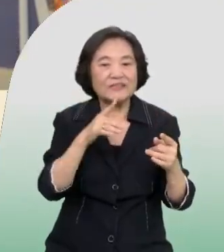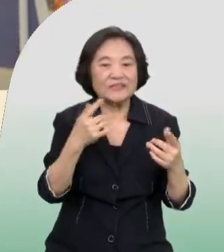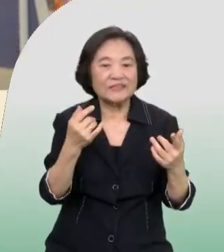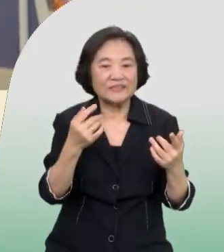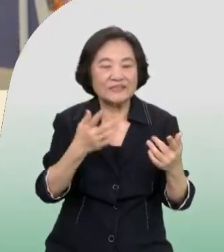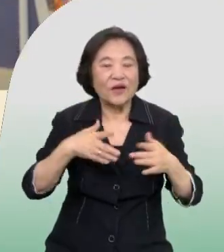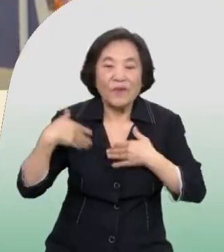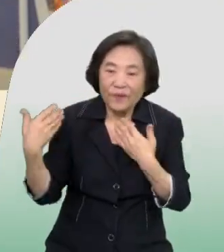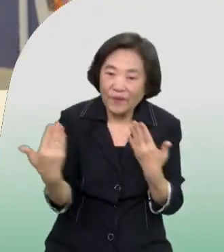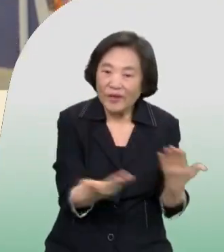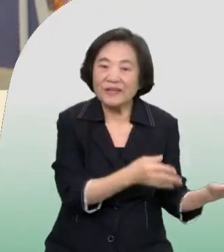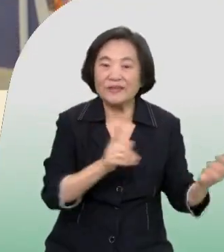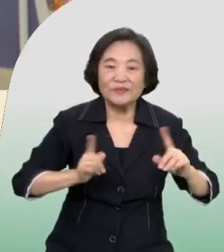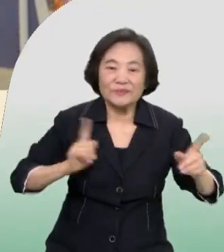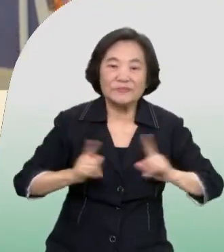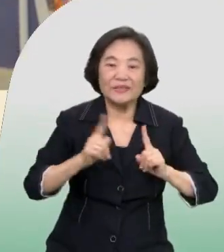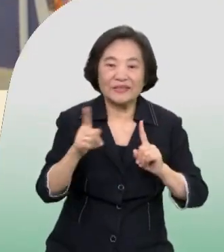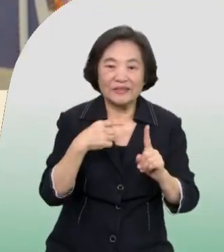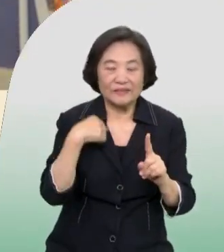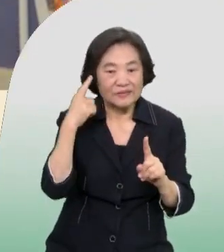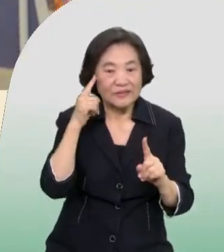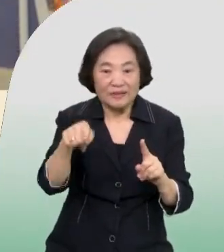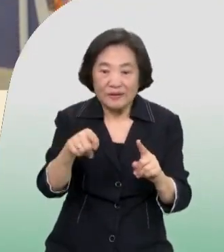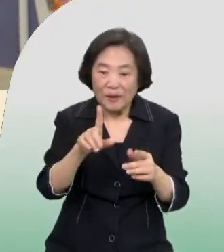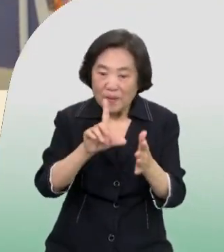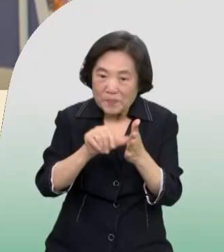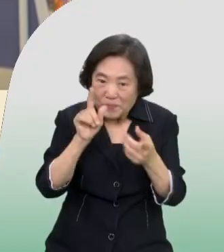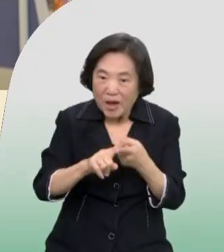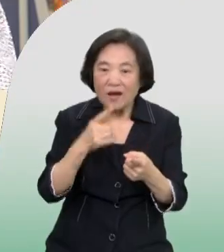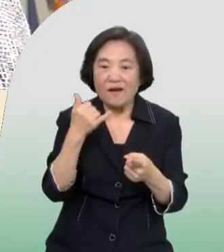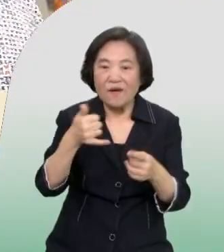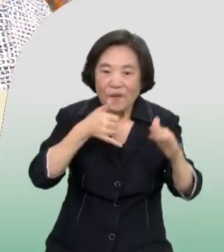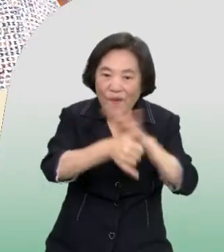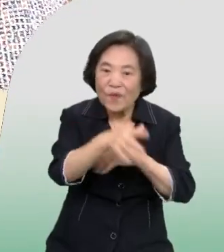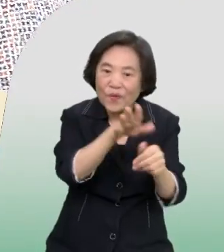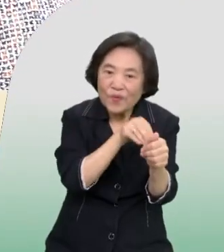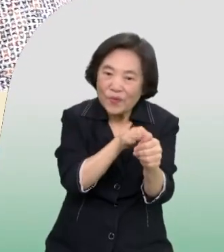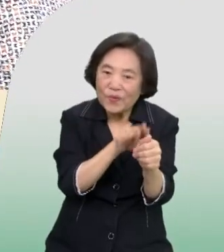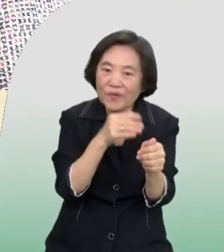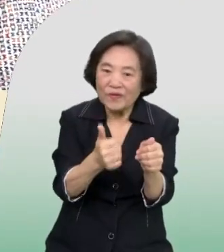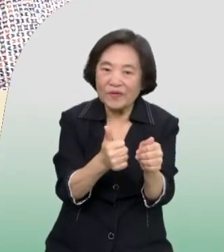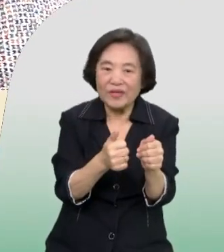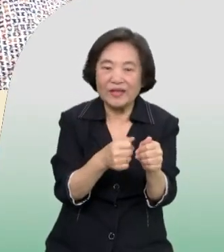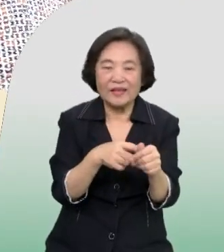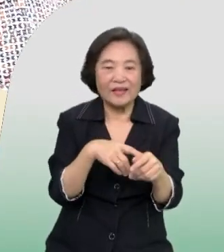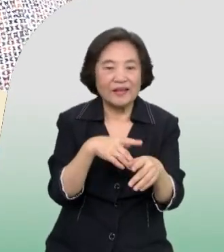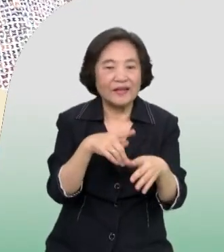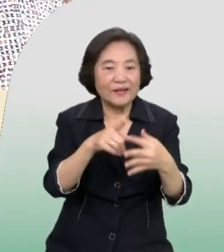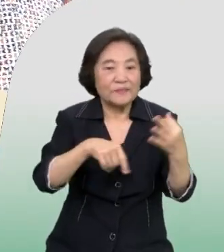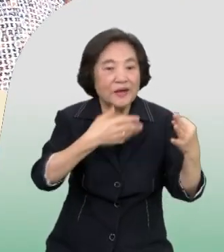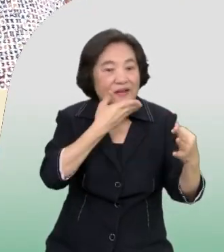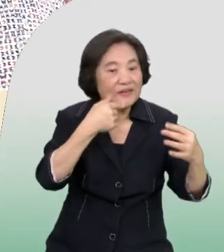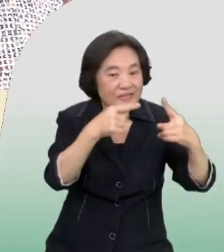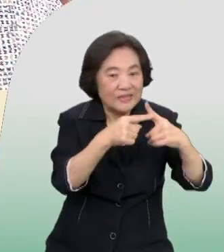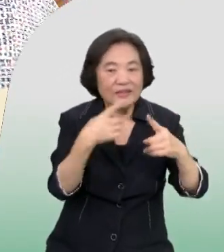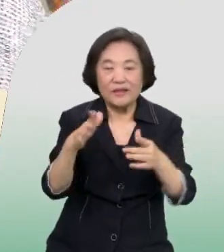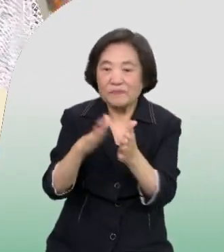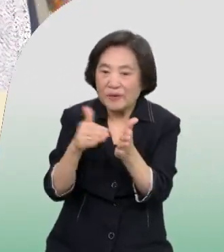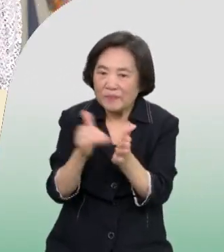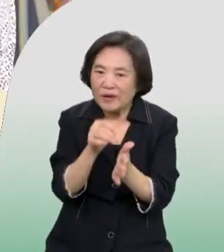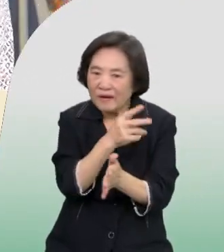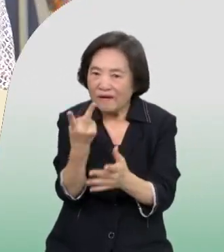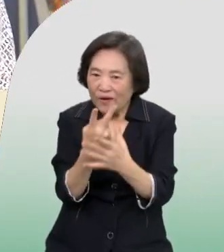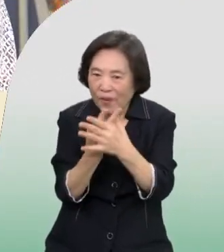culture in a nice way. I also think it helps them to understand some of the history and context